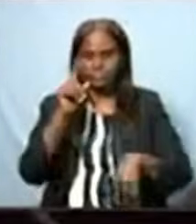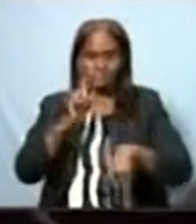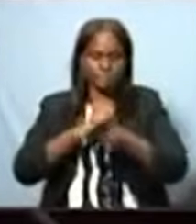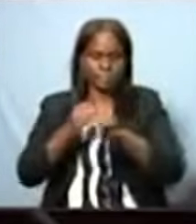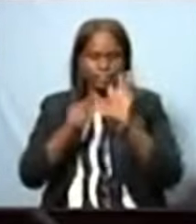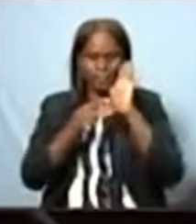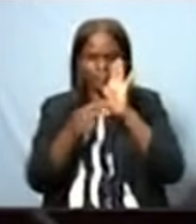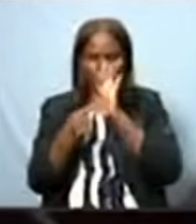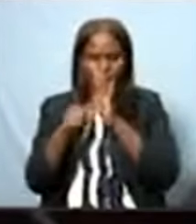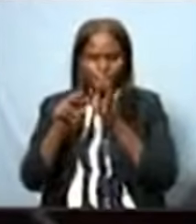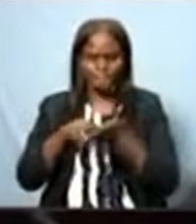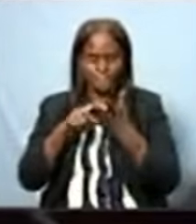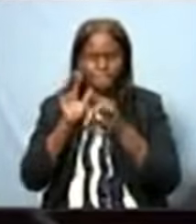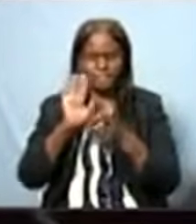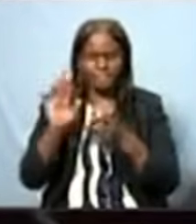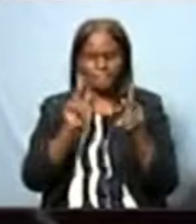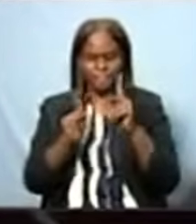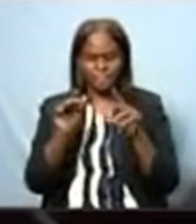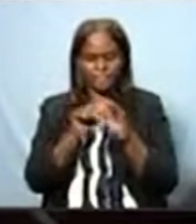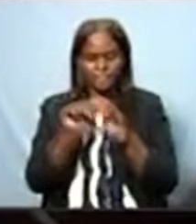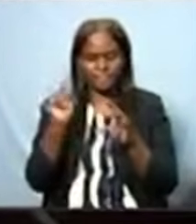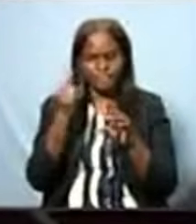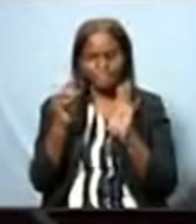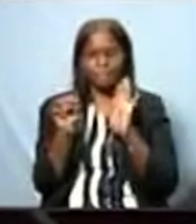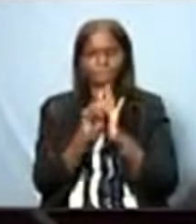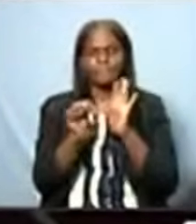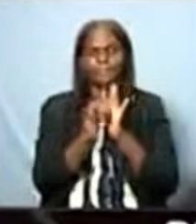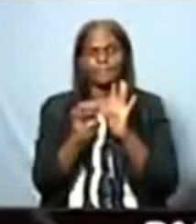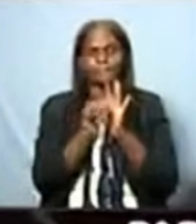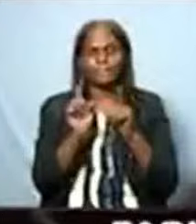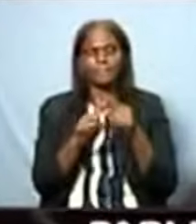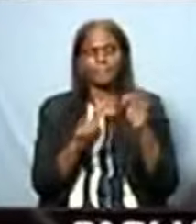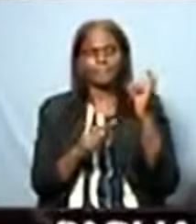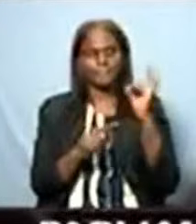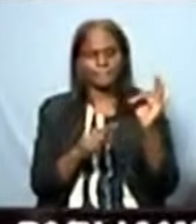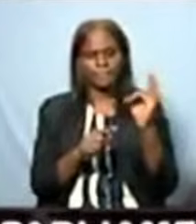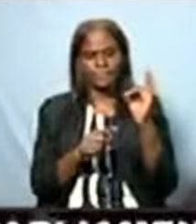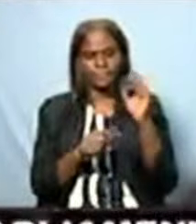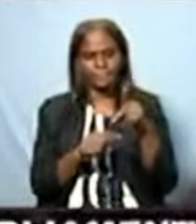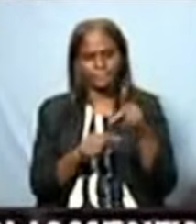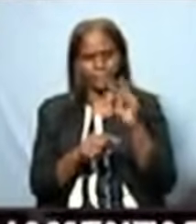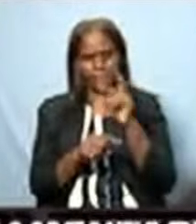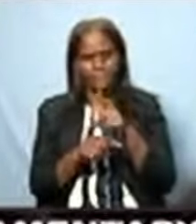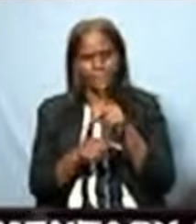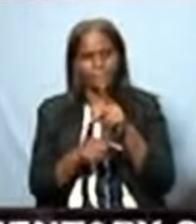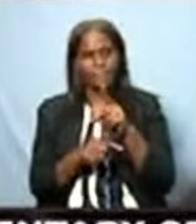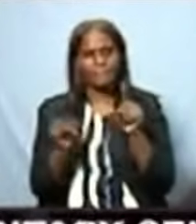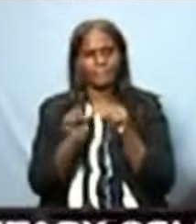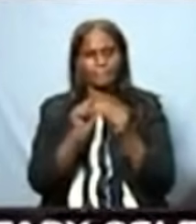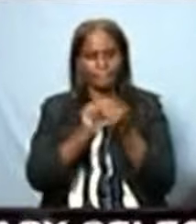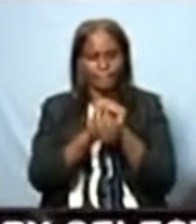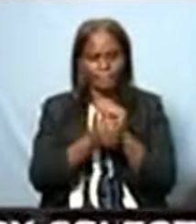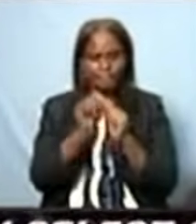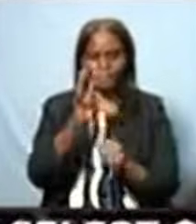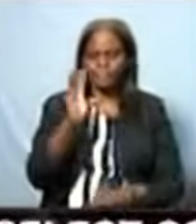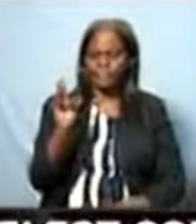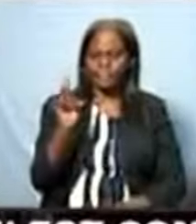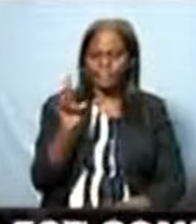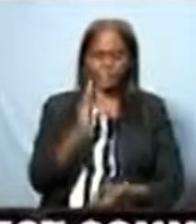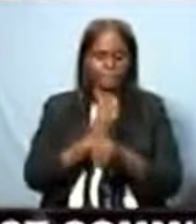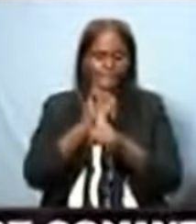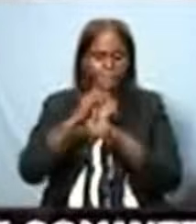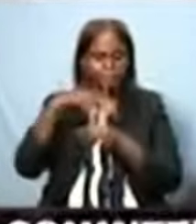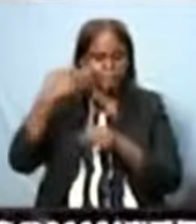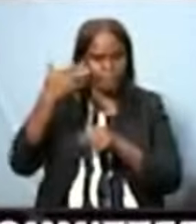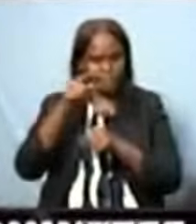expose a representative of the other people in the first instance to first pass the post according to Article 47. Then later